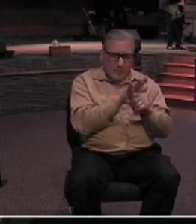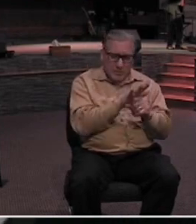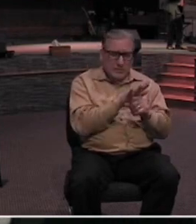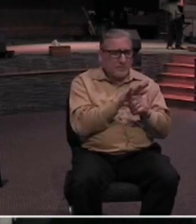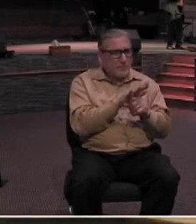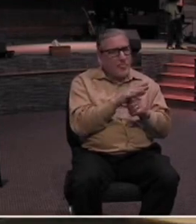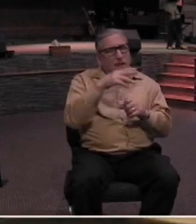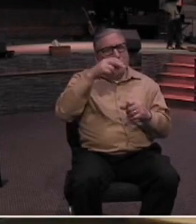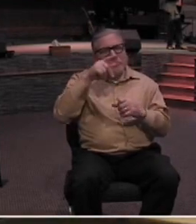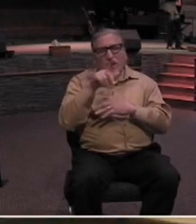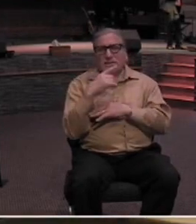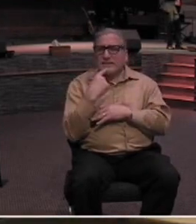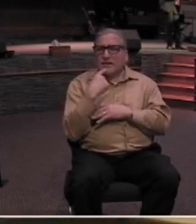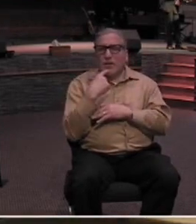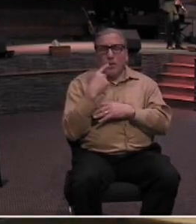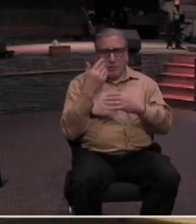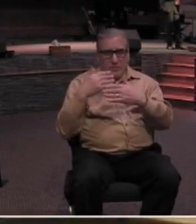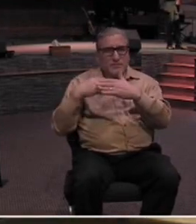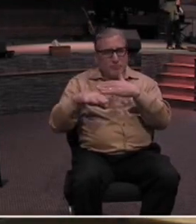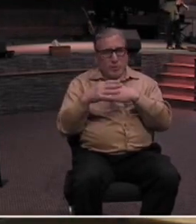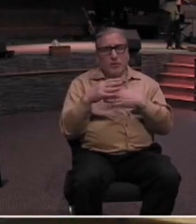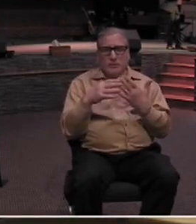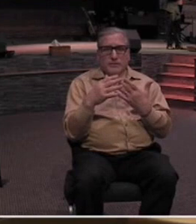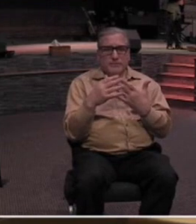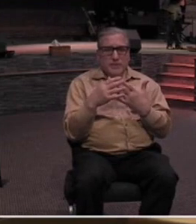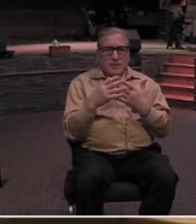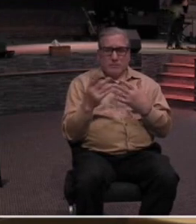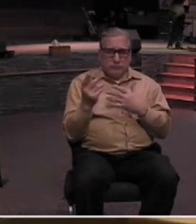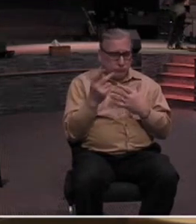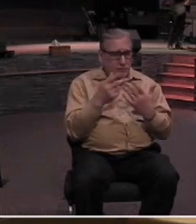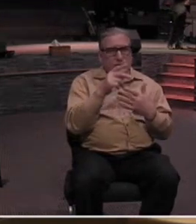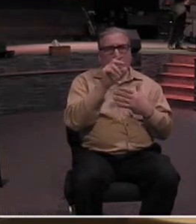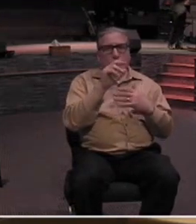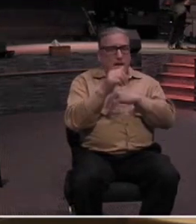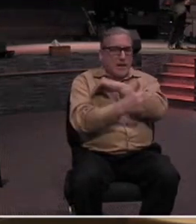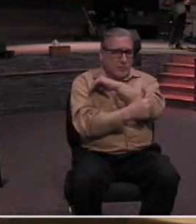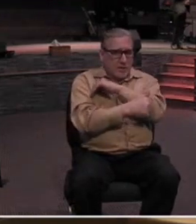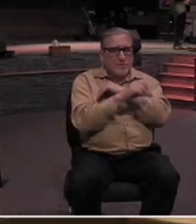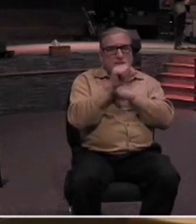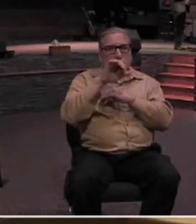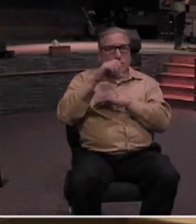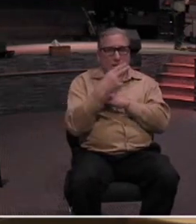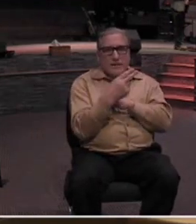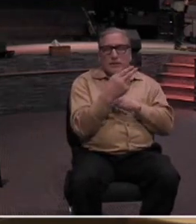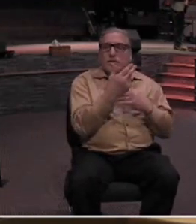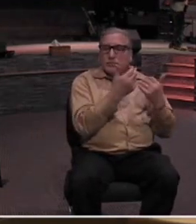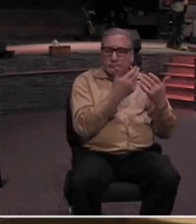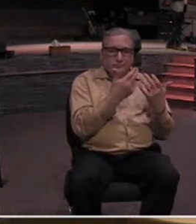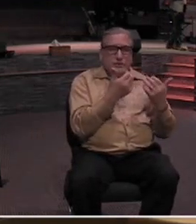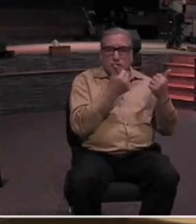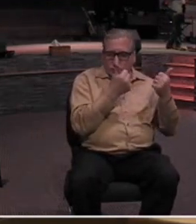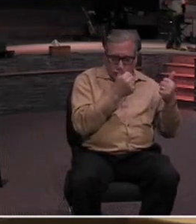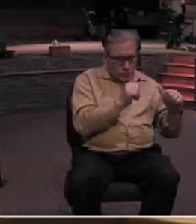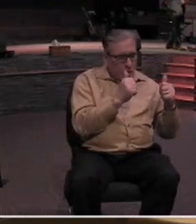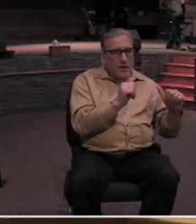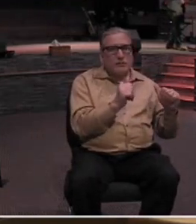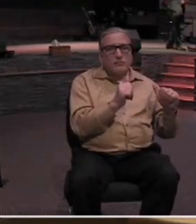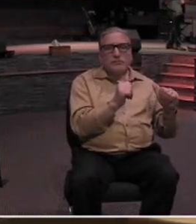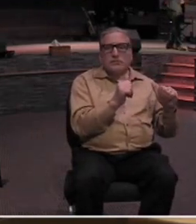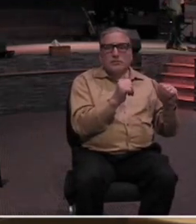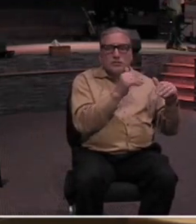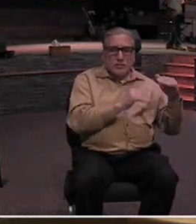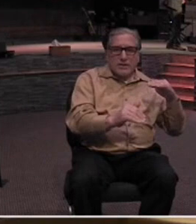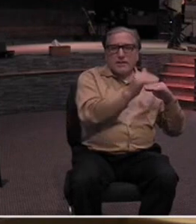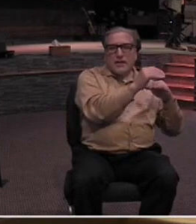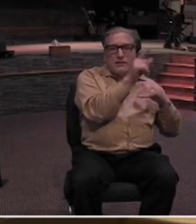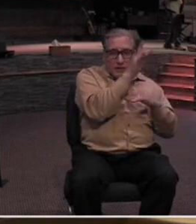Amen. Paul said one was born according to Abraham and Sarah who tried to get ahead of God. They had already been promised.